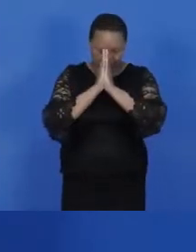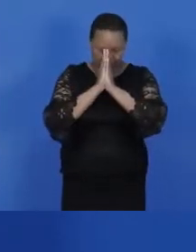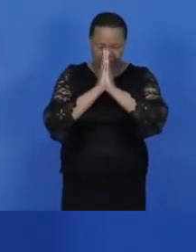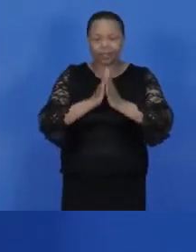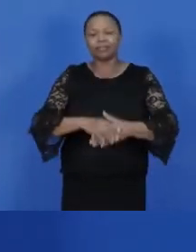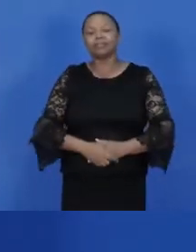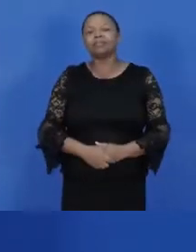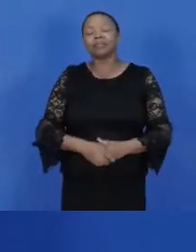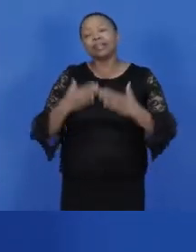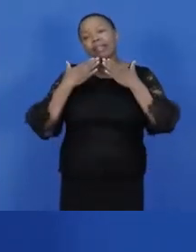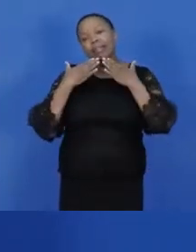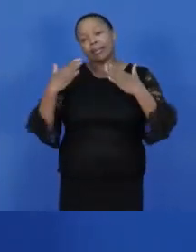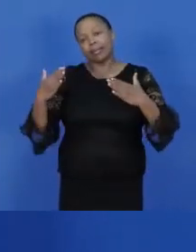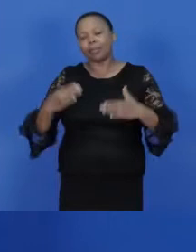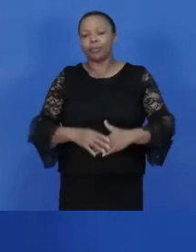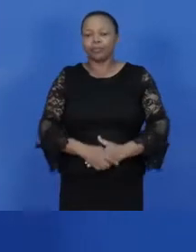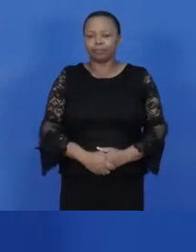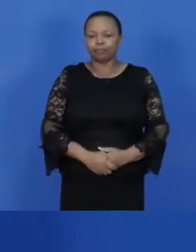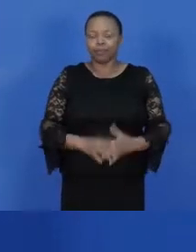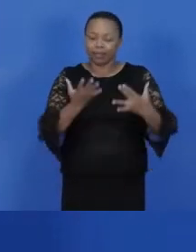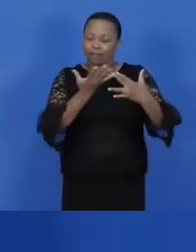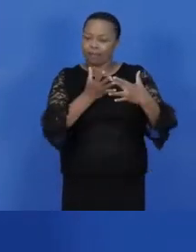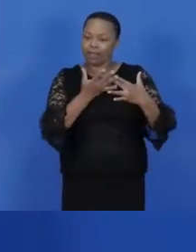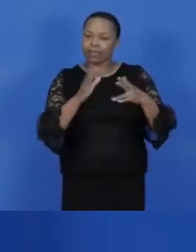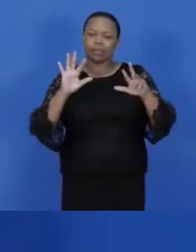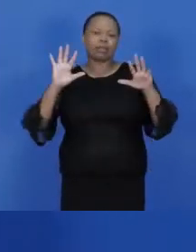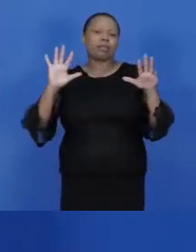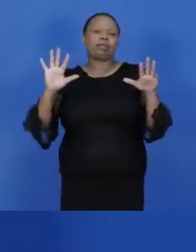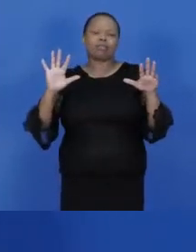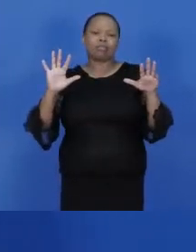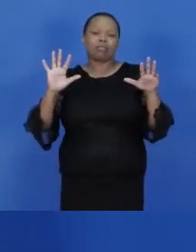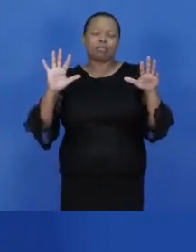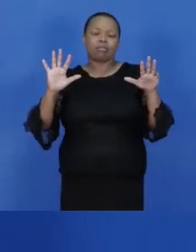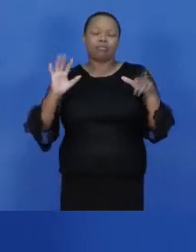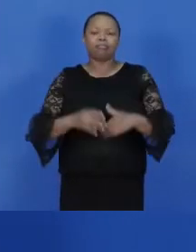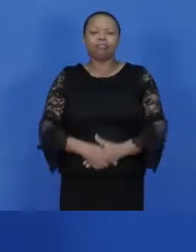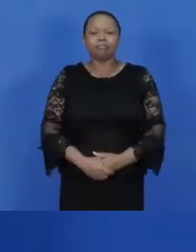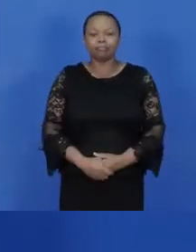Amen. Okay, thank you. Verse 9.